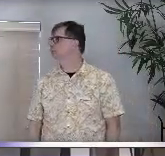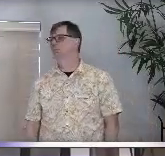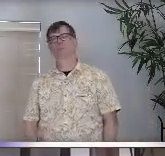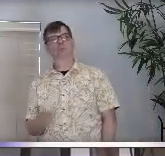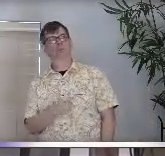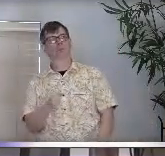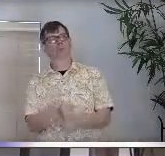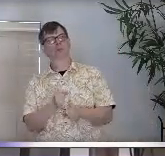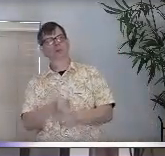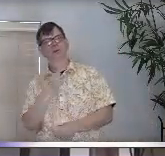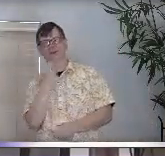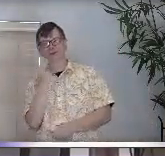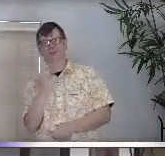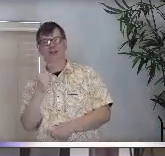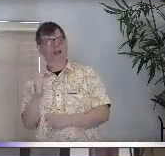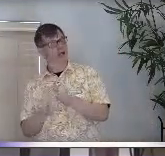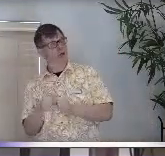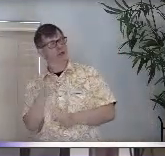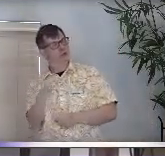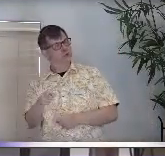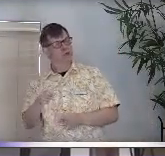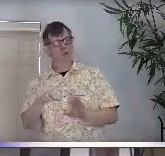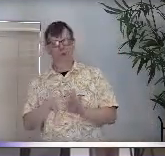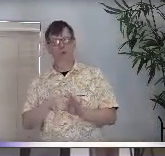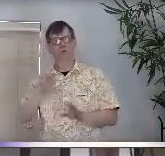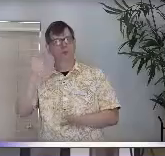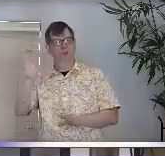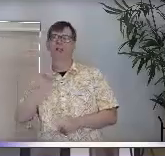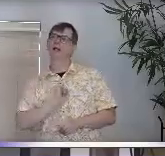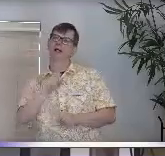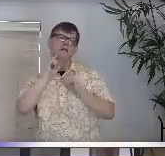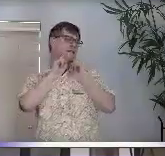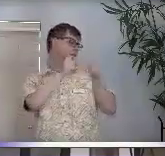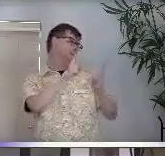fries. I'm like, how'd you do that? She's like, I asked.